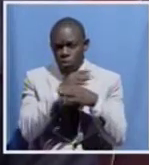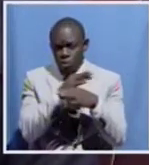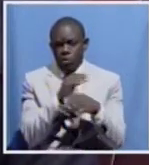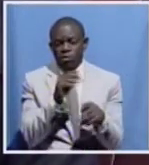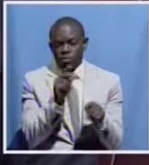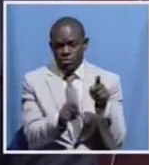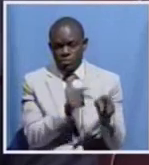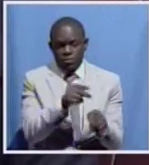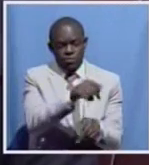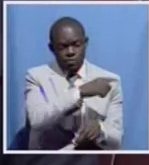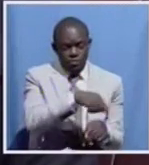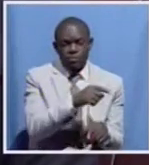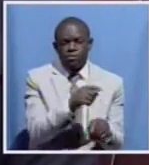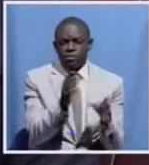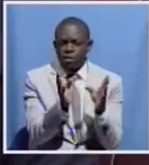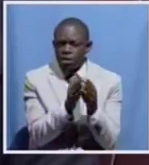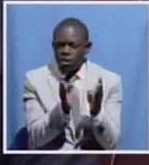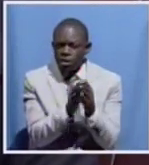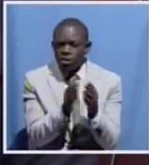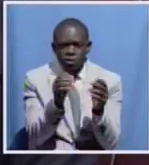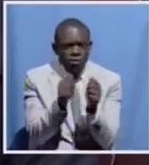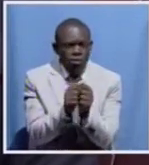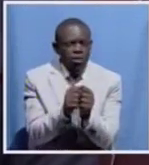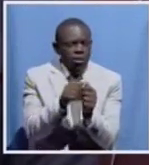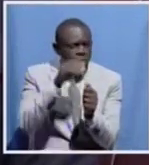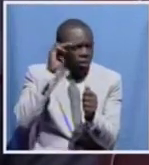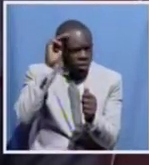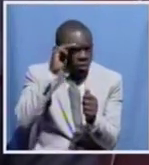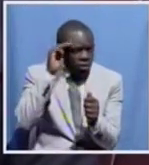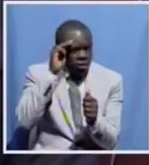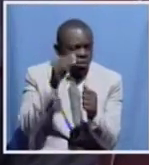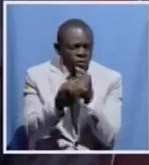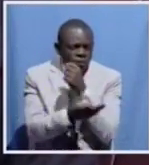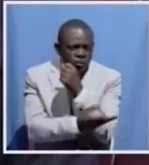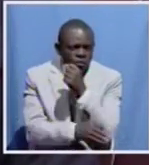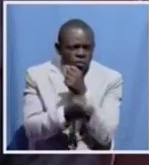was taken by the Secretary General in the Ministry of Foreign Affairs of Austria,